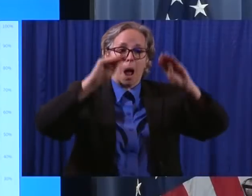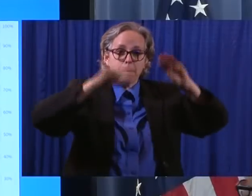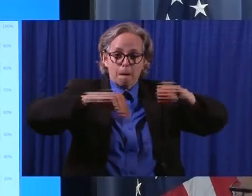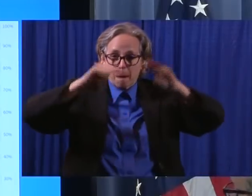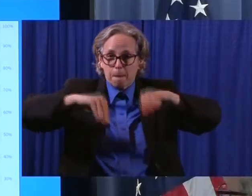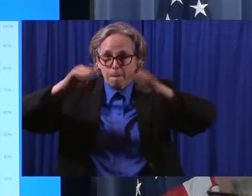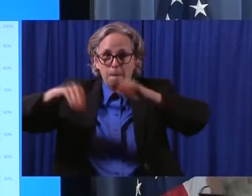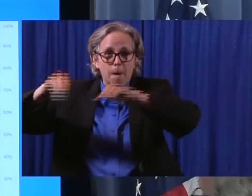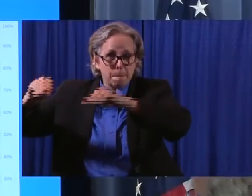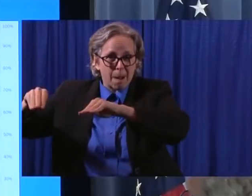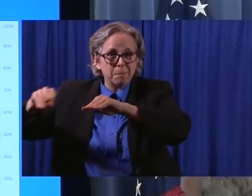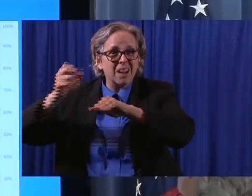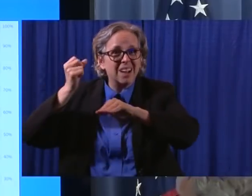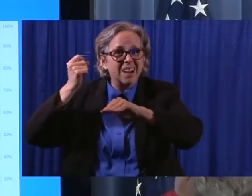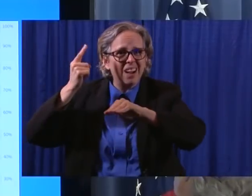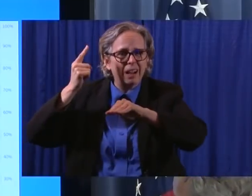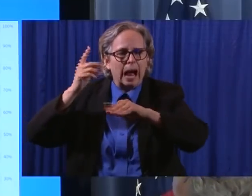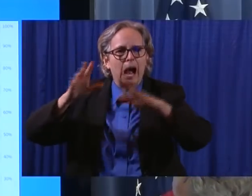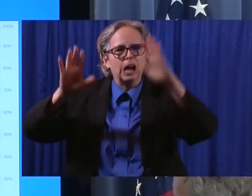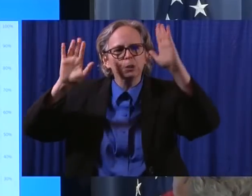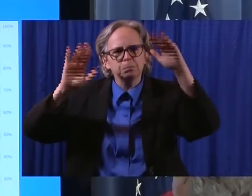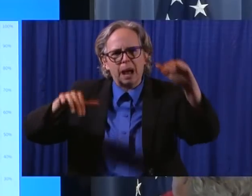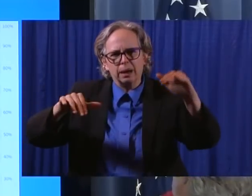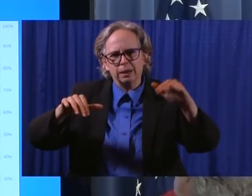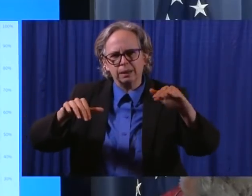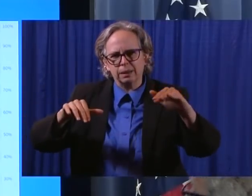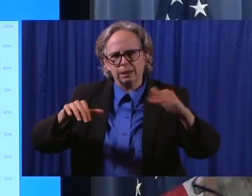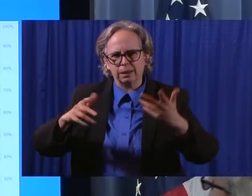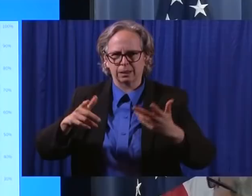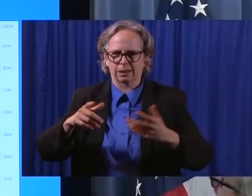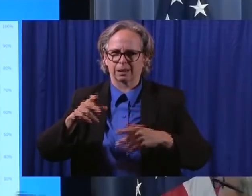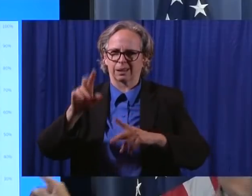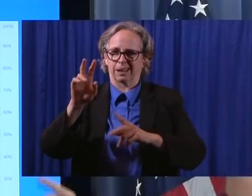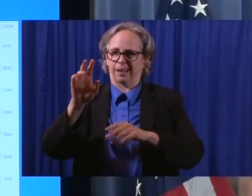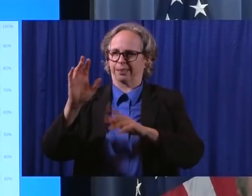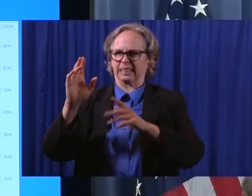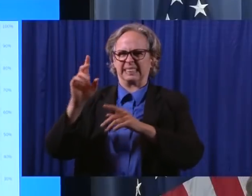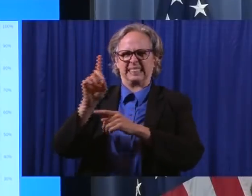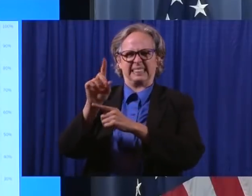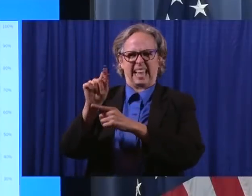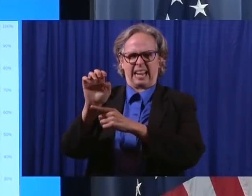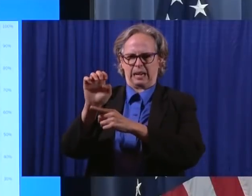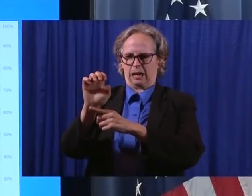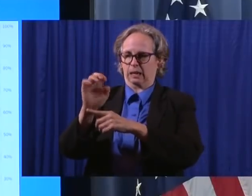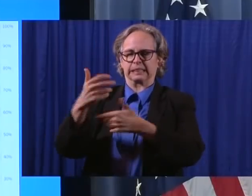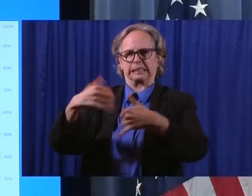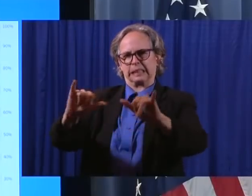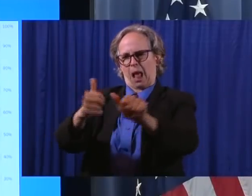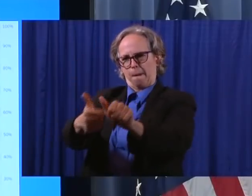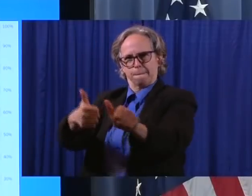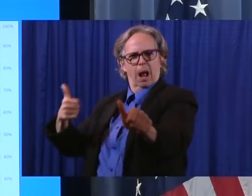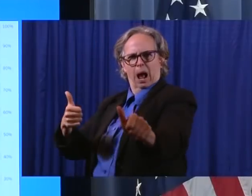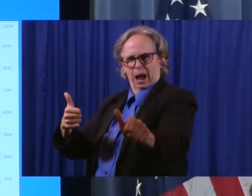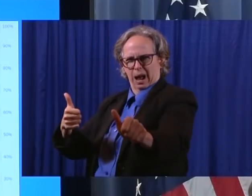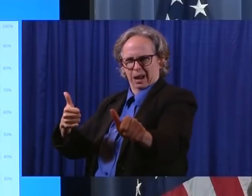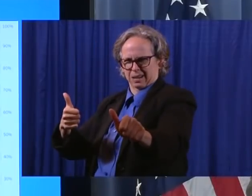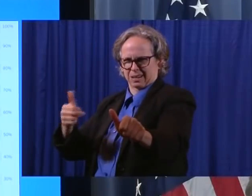date that's several days actually behind. So the last